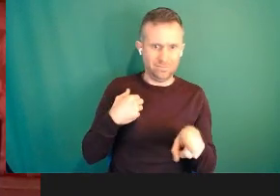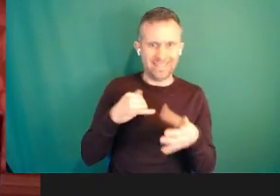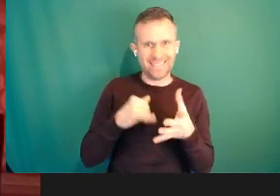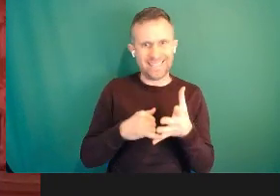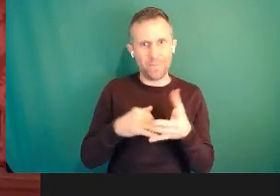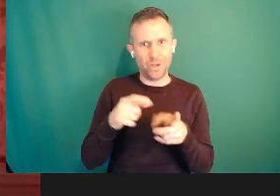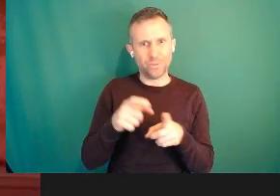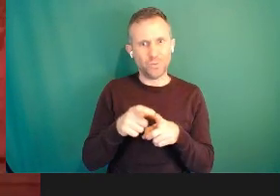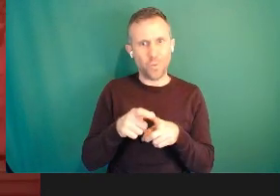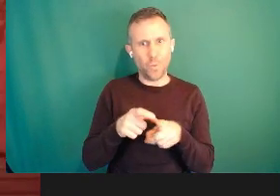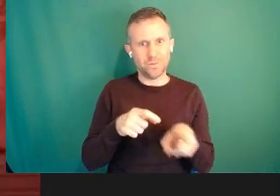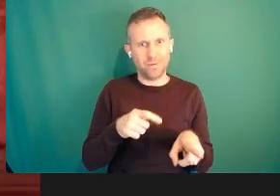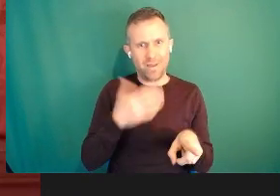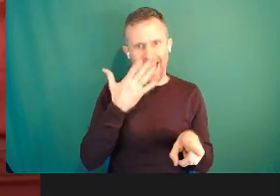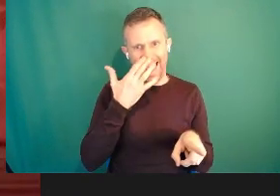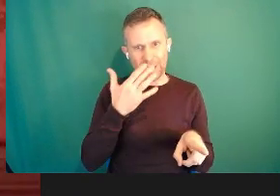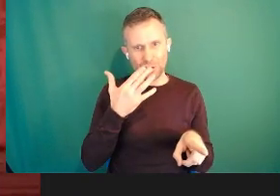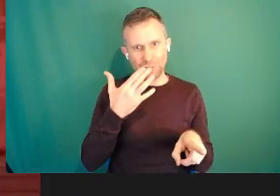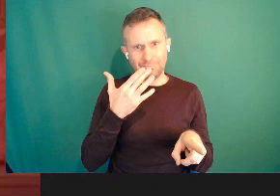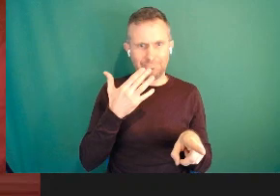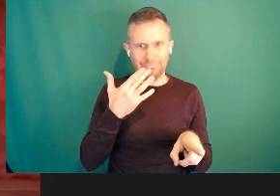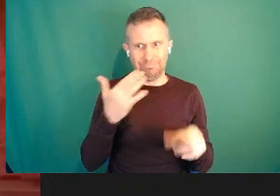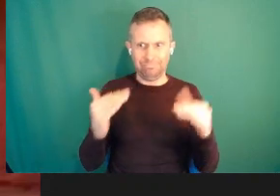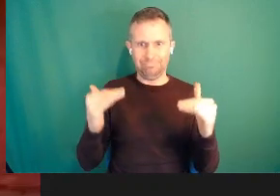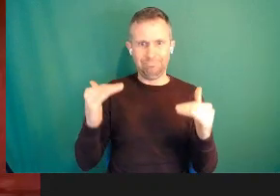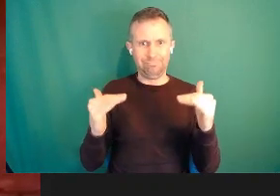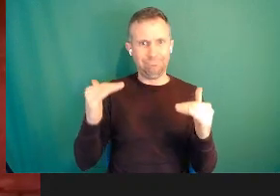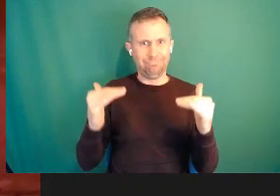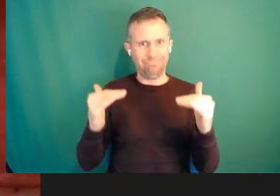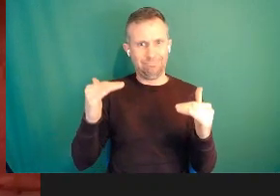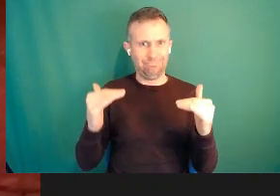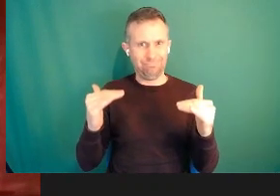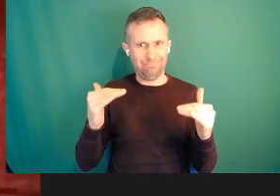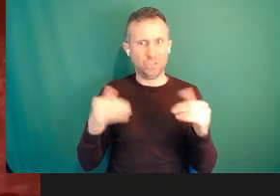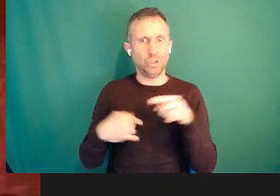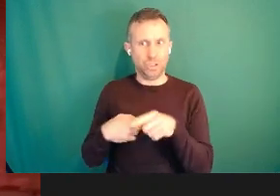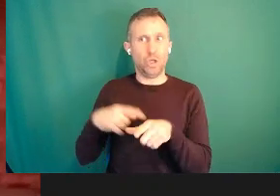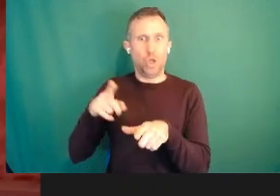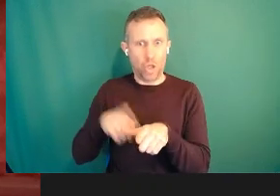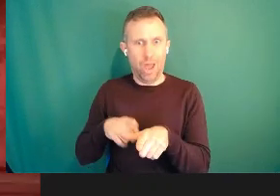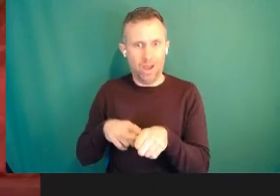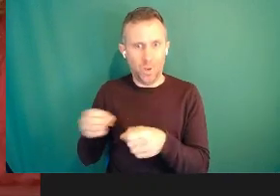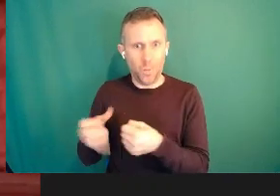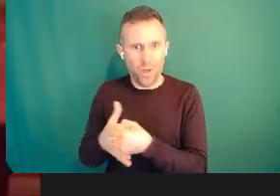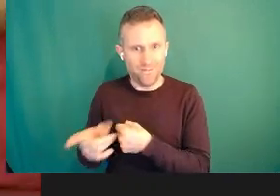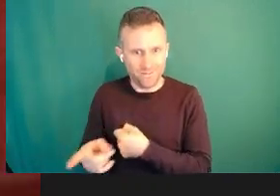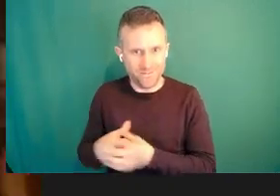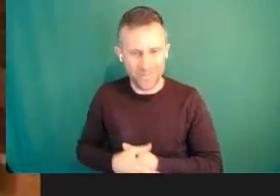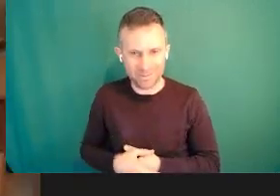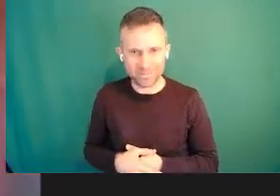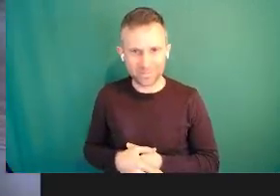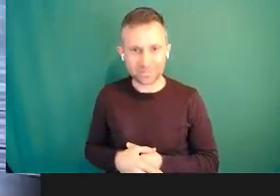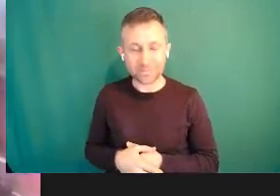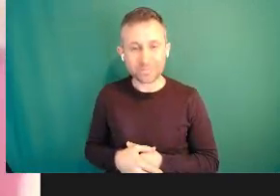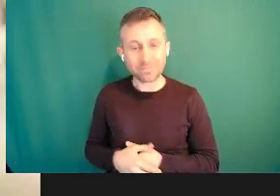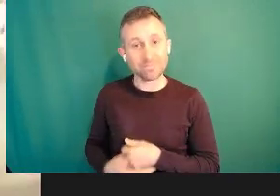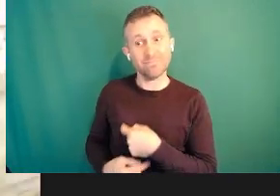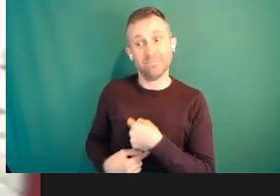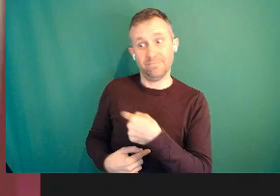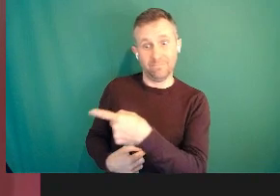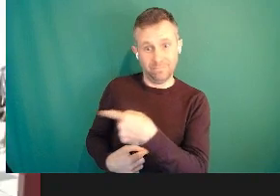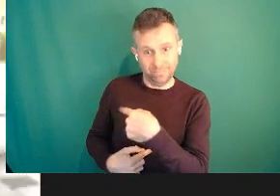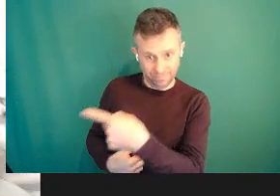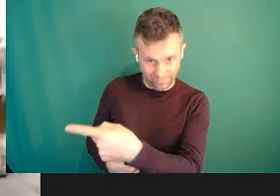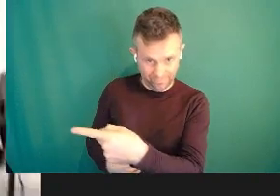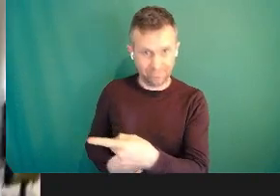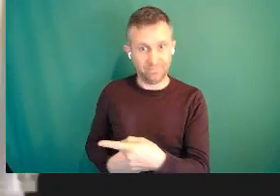So much younger than Lord Crewe. And they had 2 children, and another